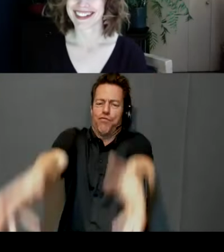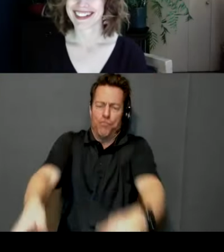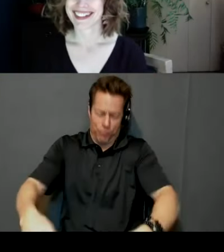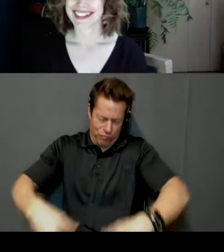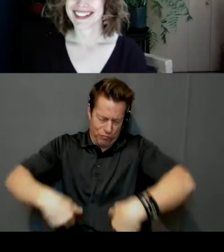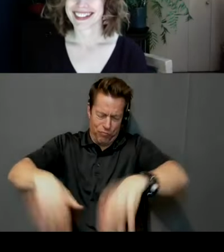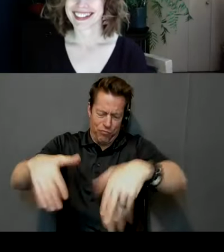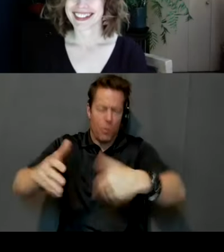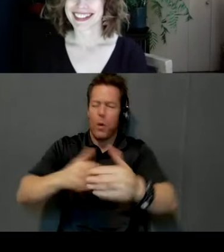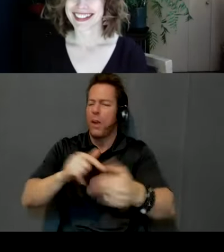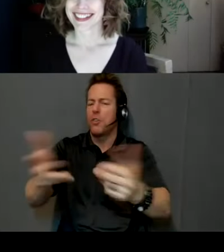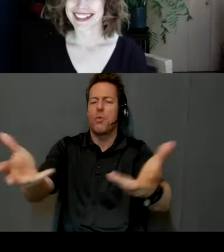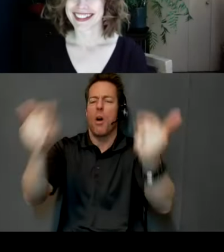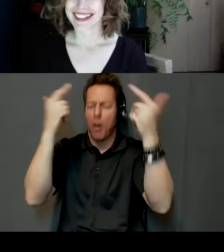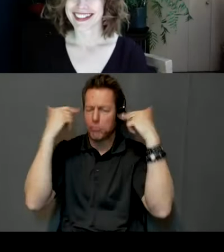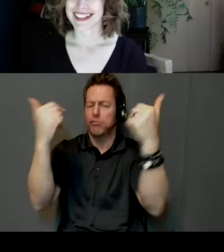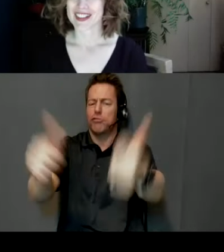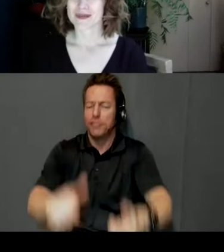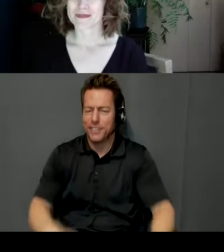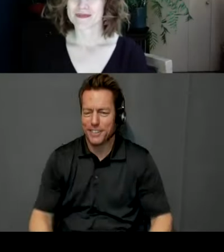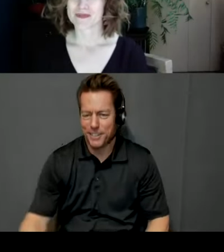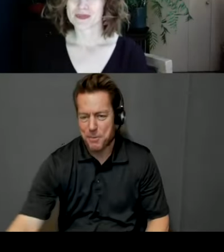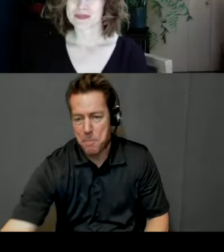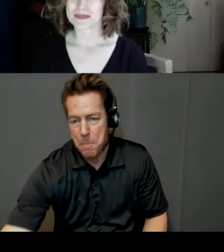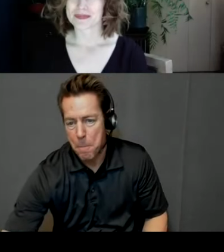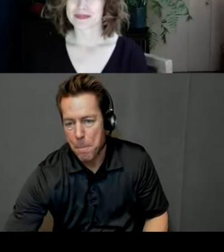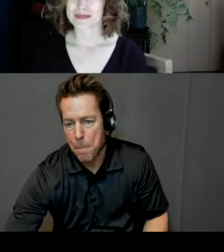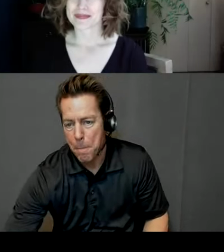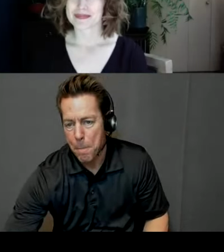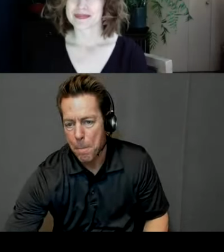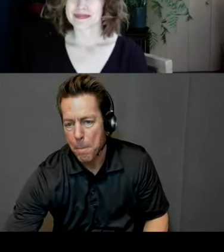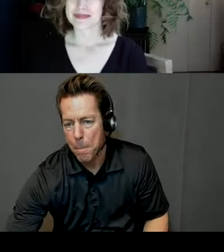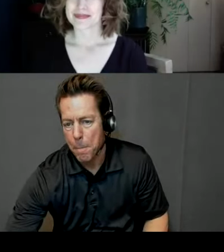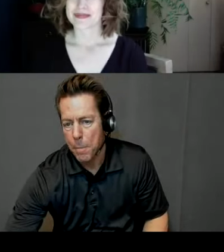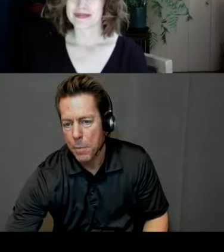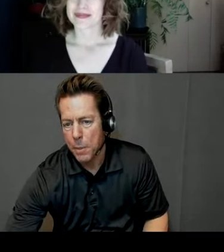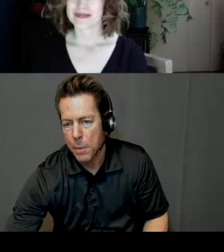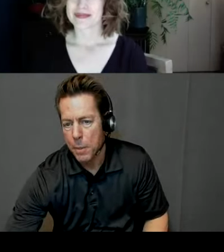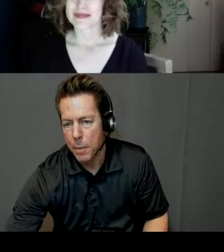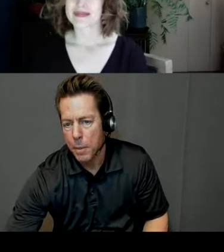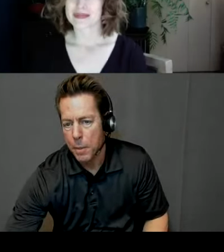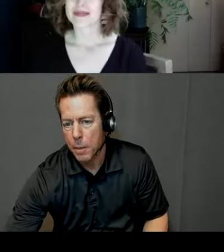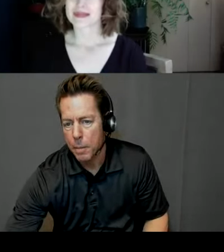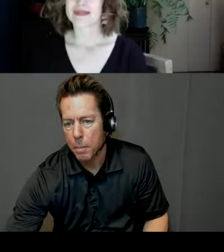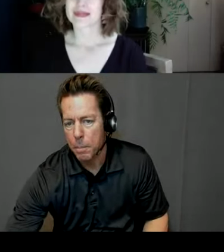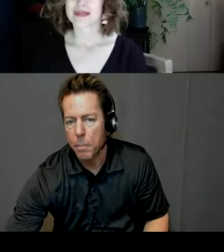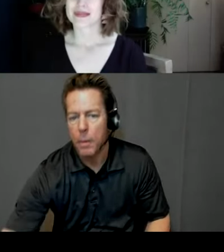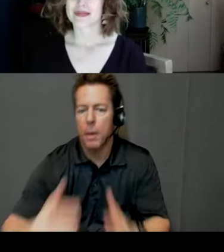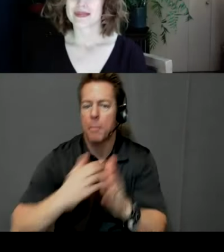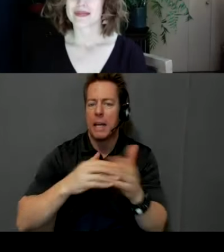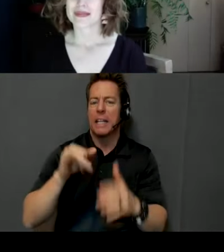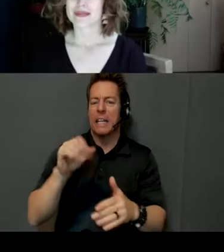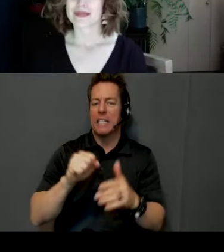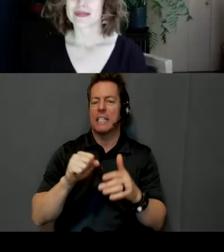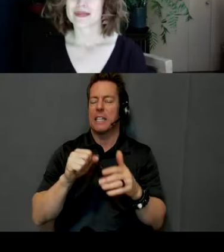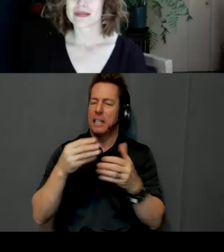it. So, and it was funny because, just paint is expensive. And for